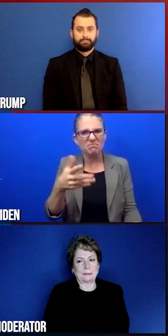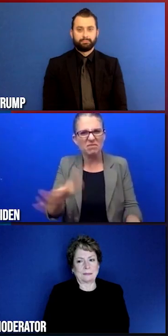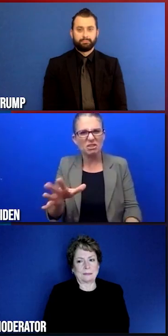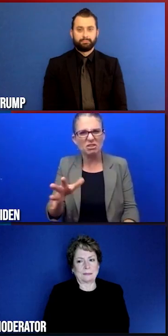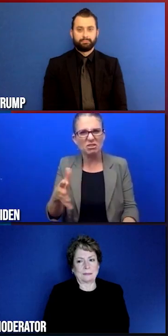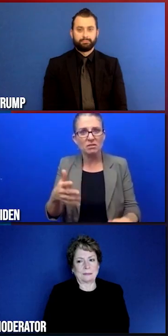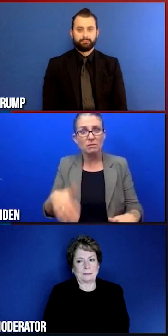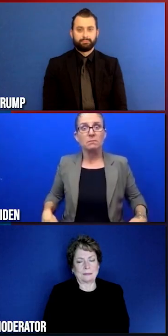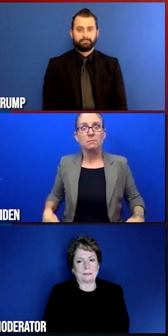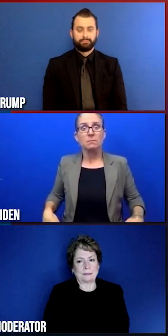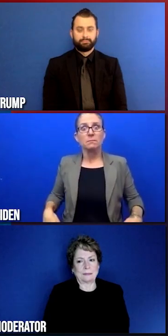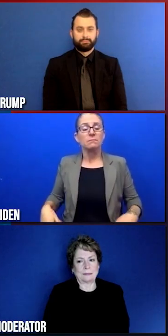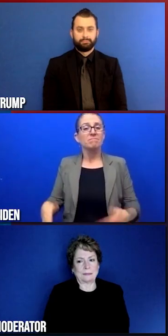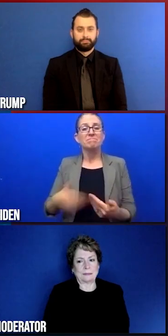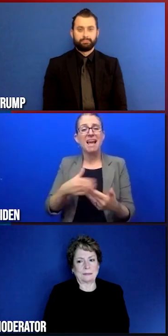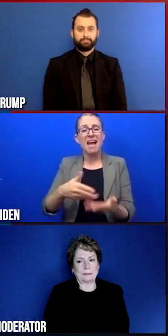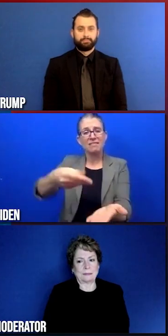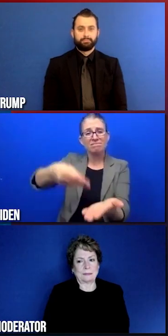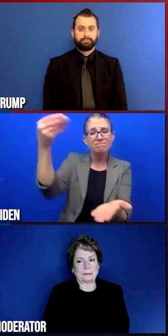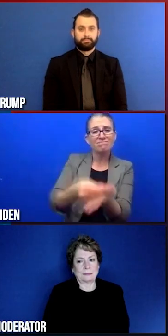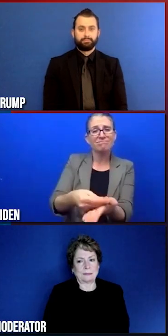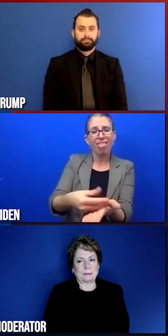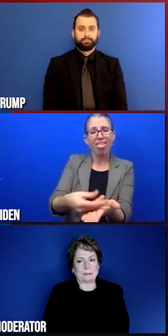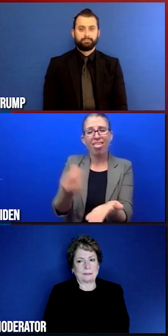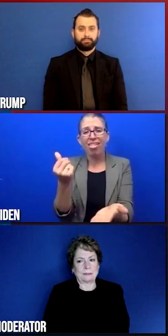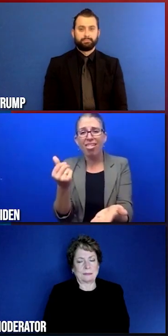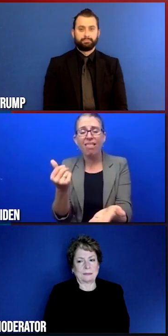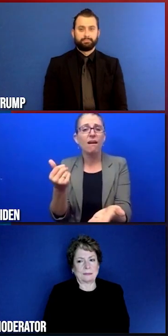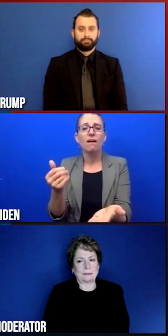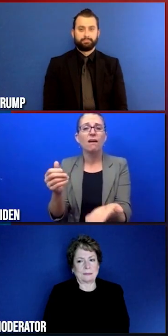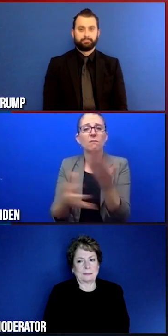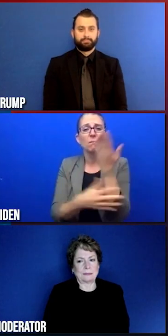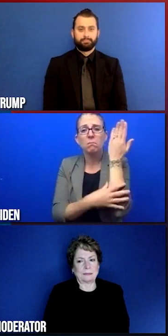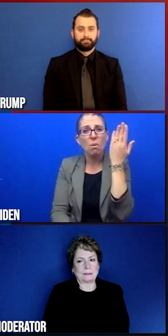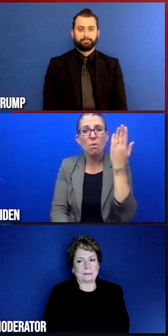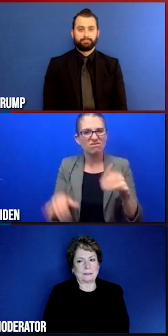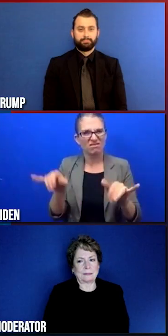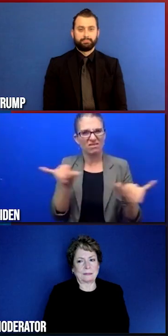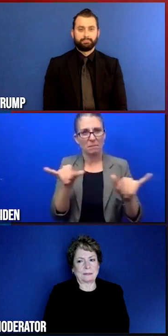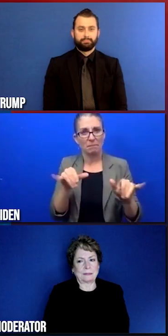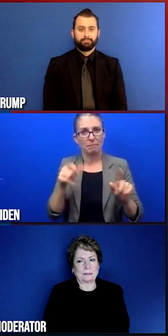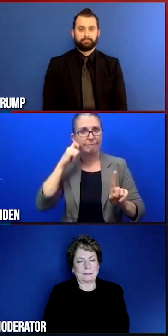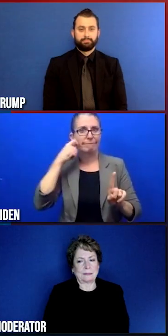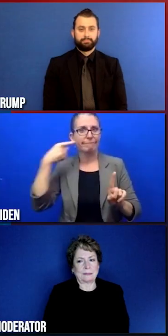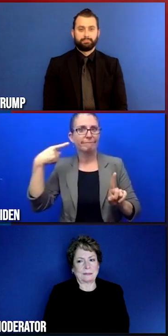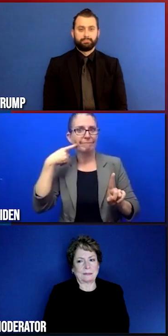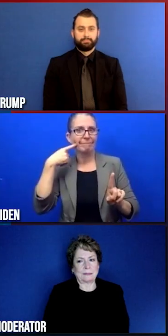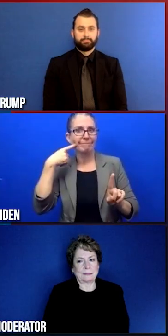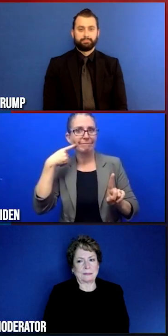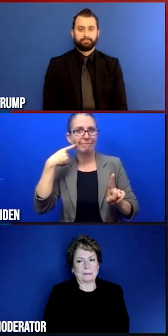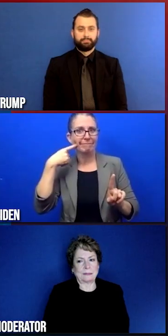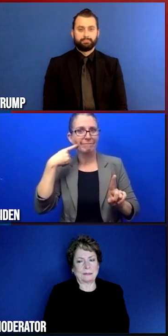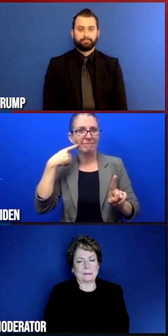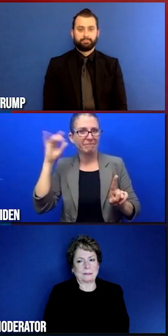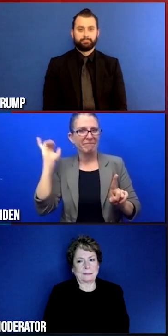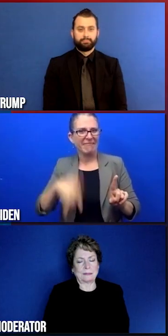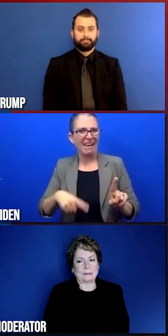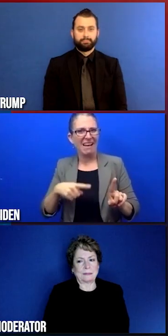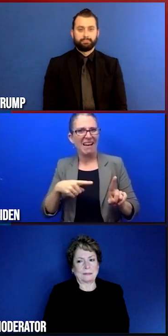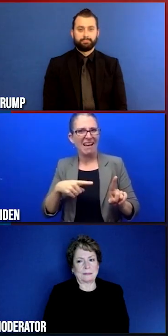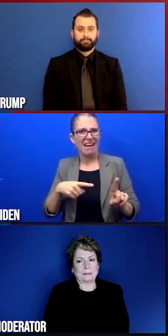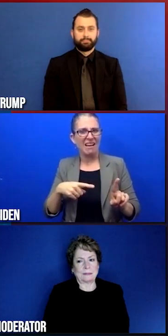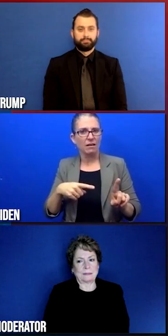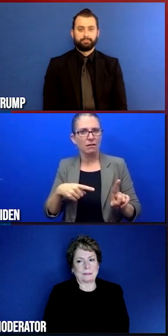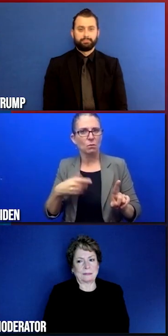year person or someone who's on food stamps. The fact of the matter is, there is institutional racism in